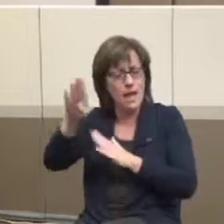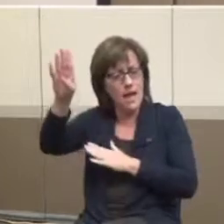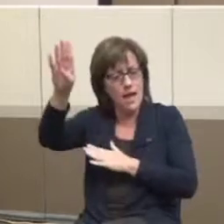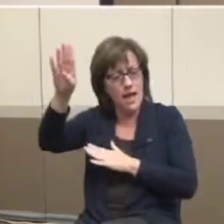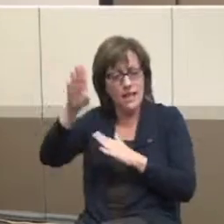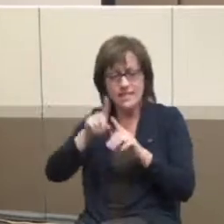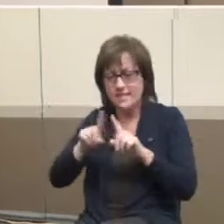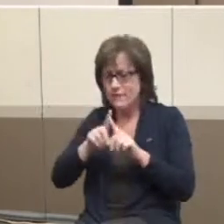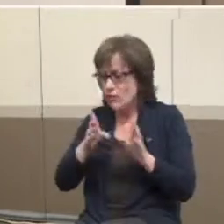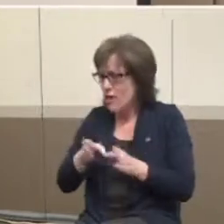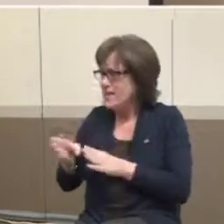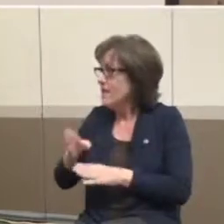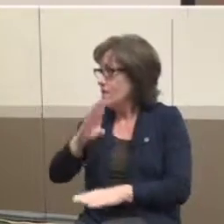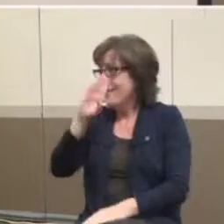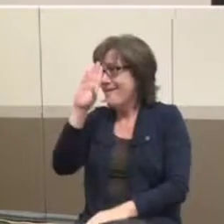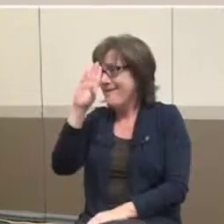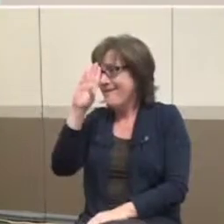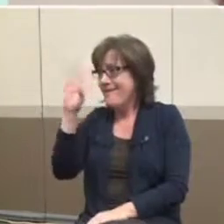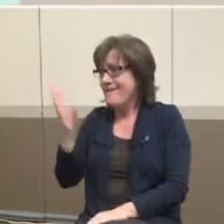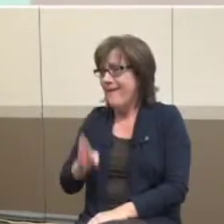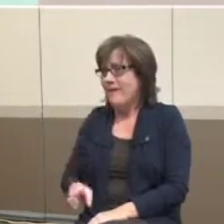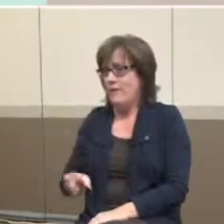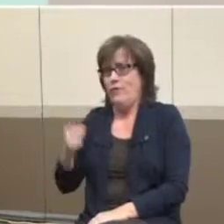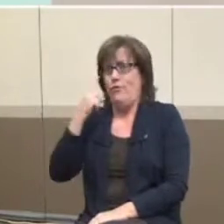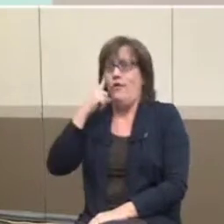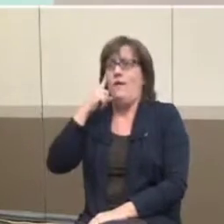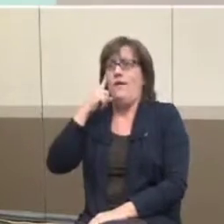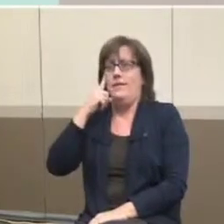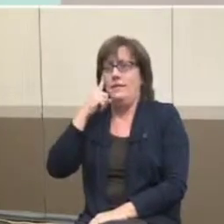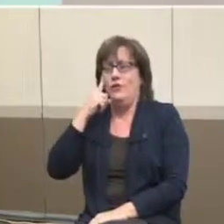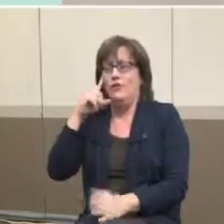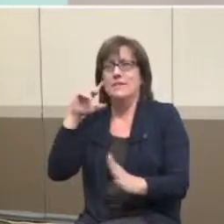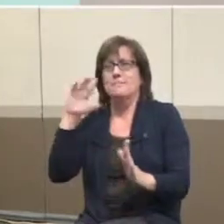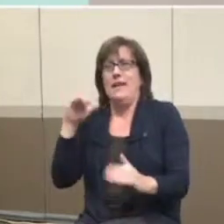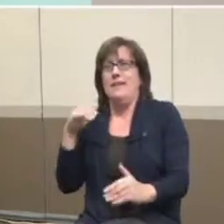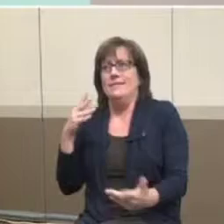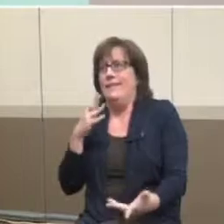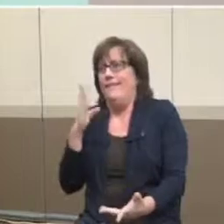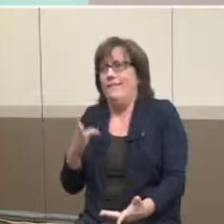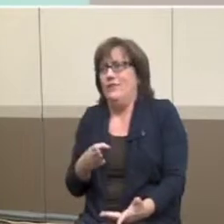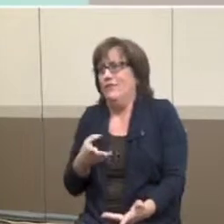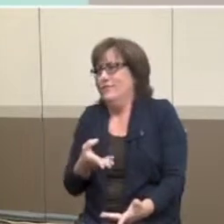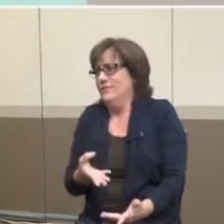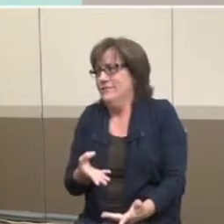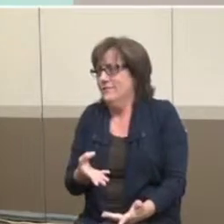flourish in ways that I never ever would have thought or anticipated